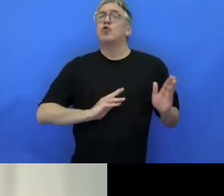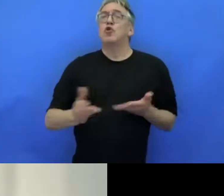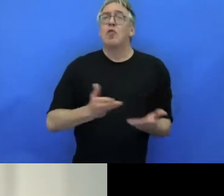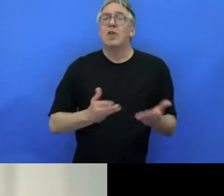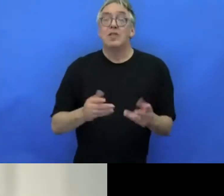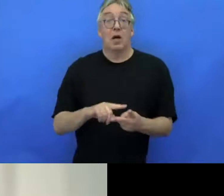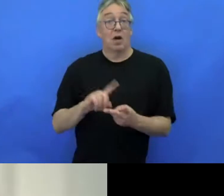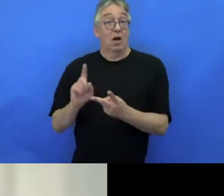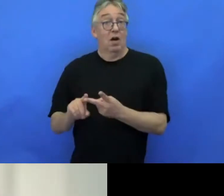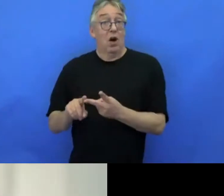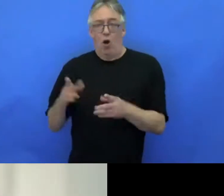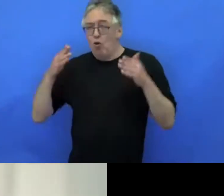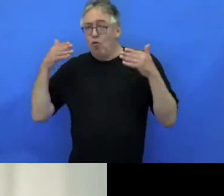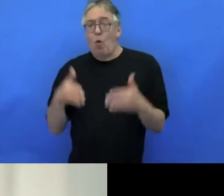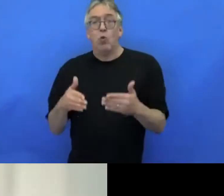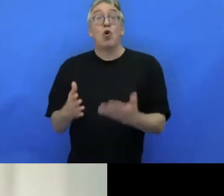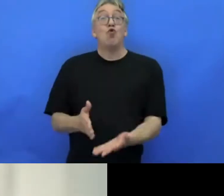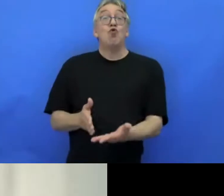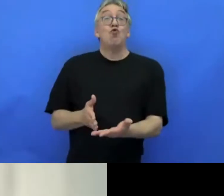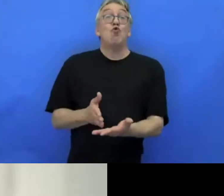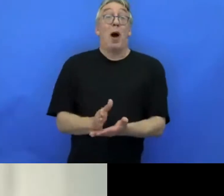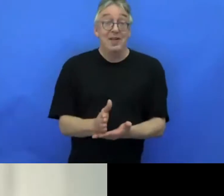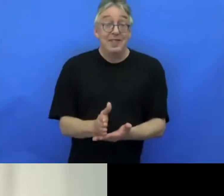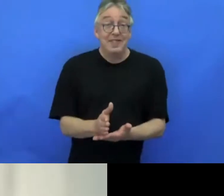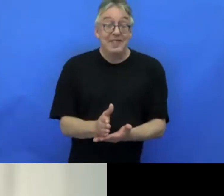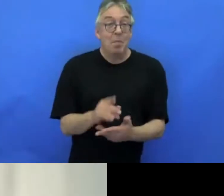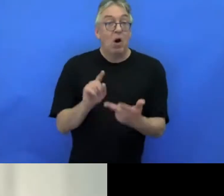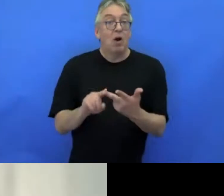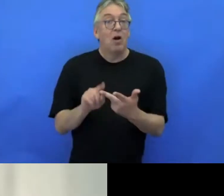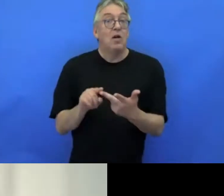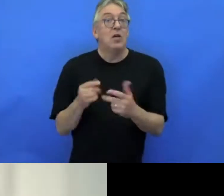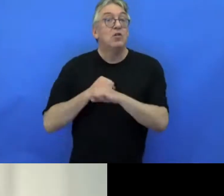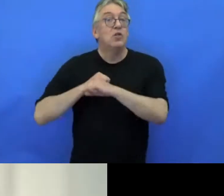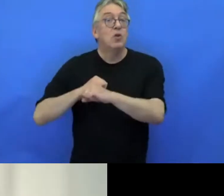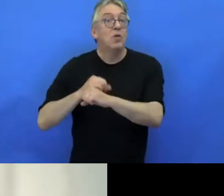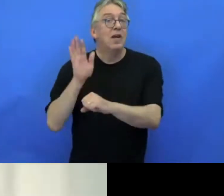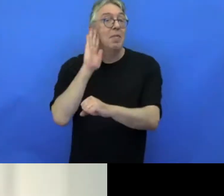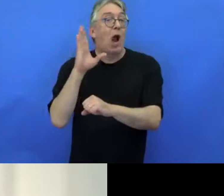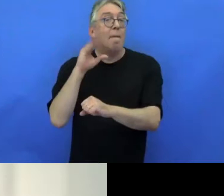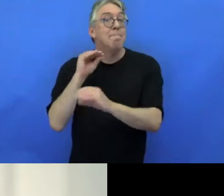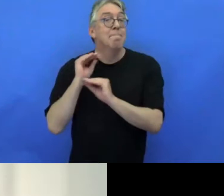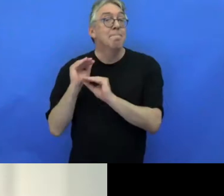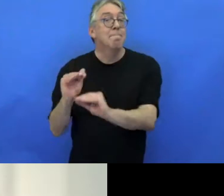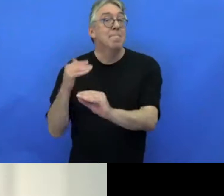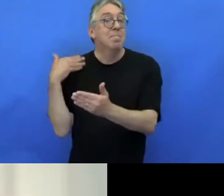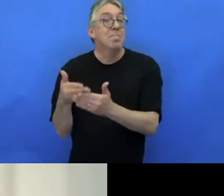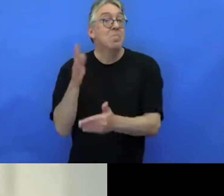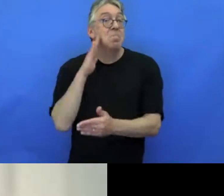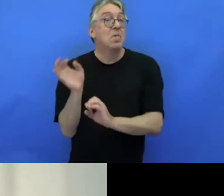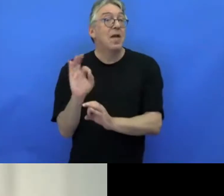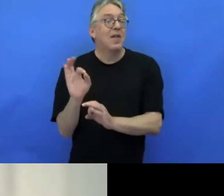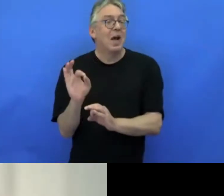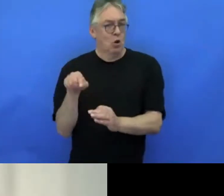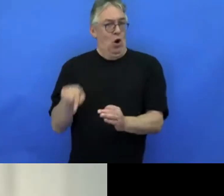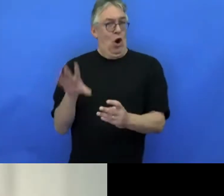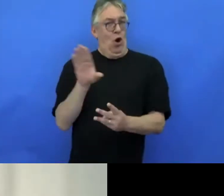about security. And I think that it's really important to place this report